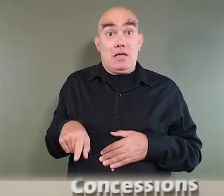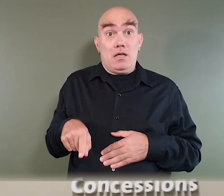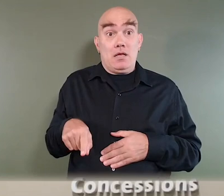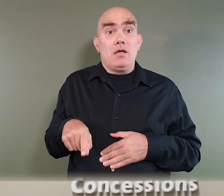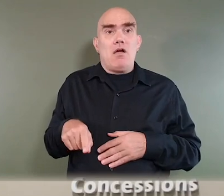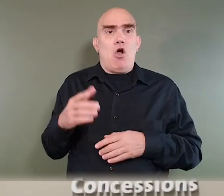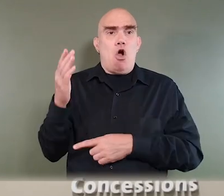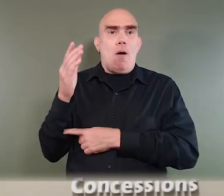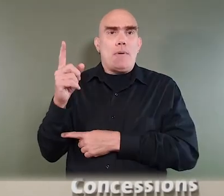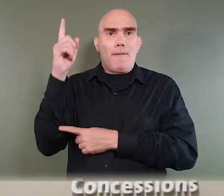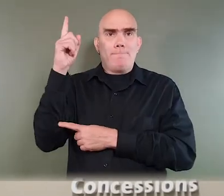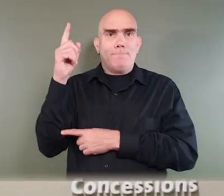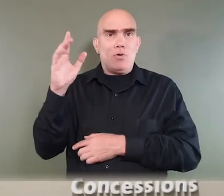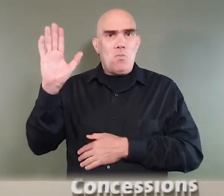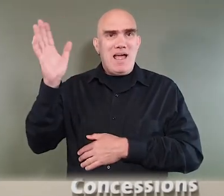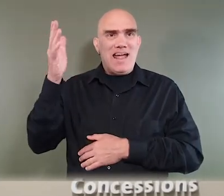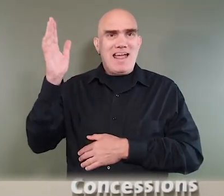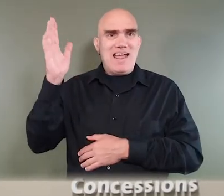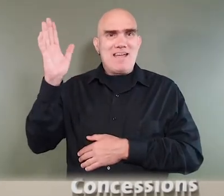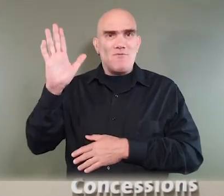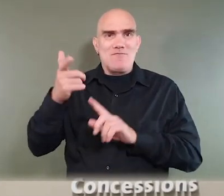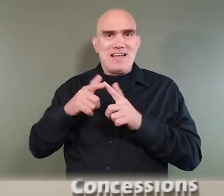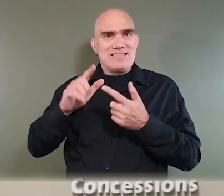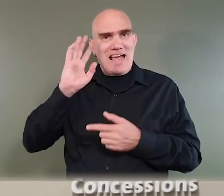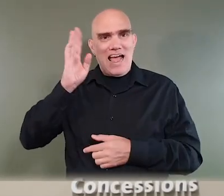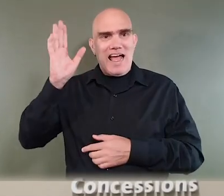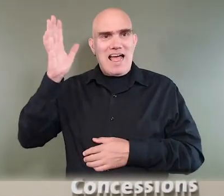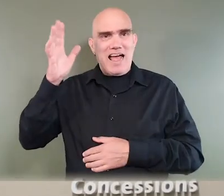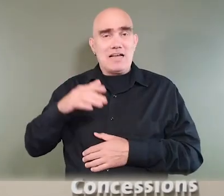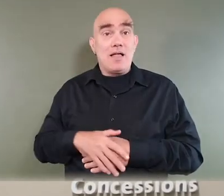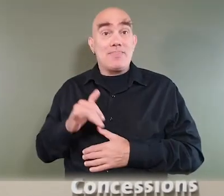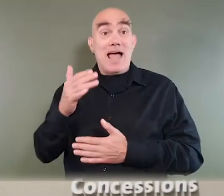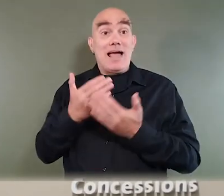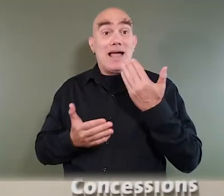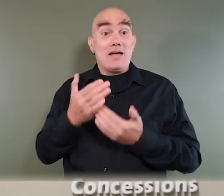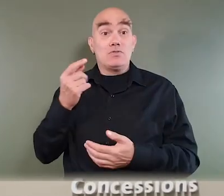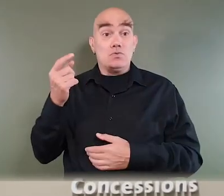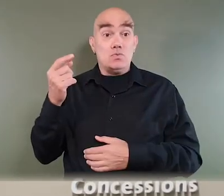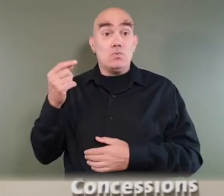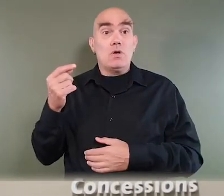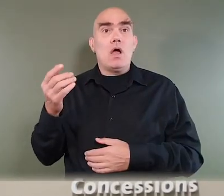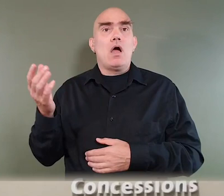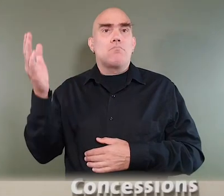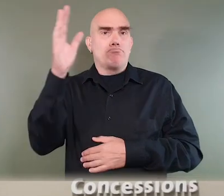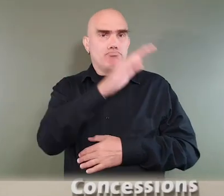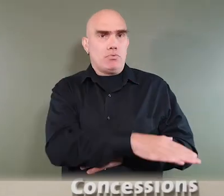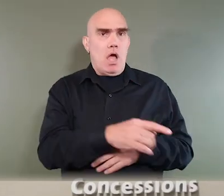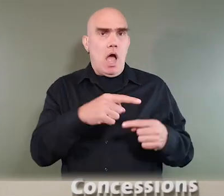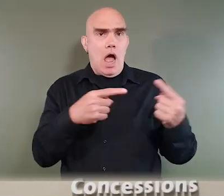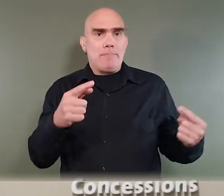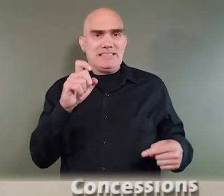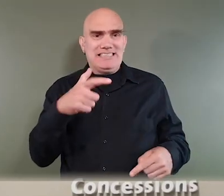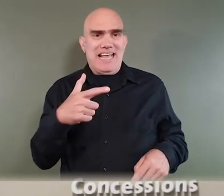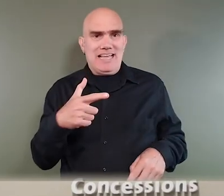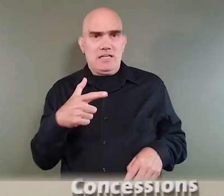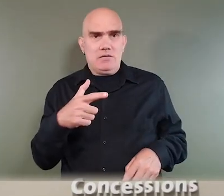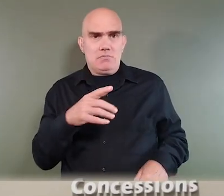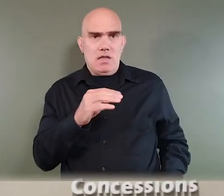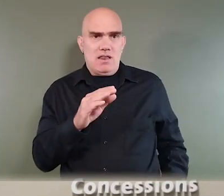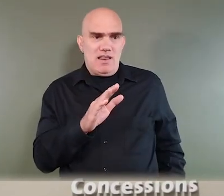to your friends. Hello. Take that hand, now put it on the opposite leg and lean forward a little.